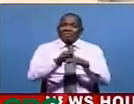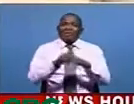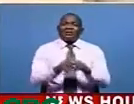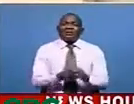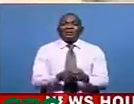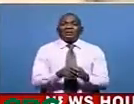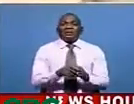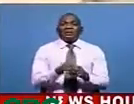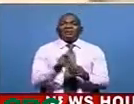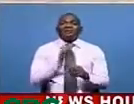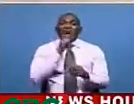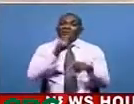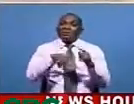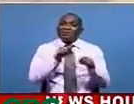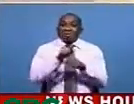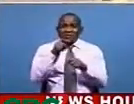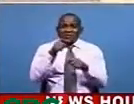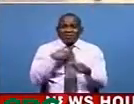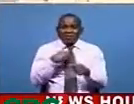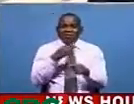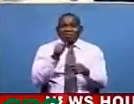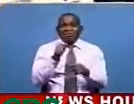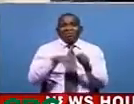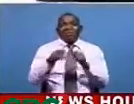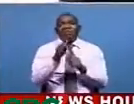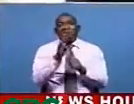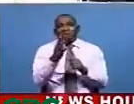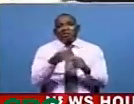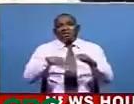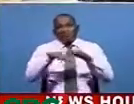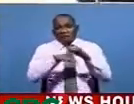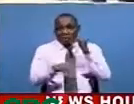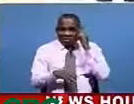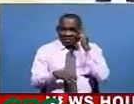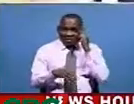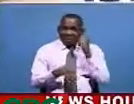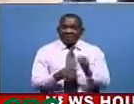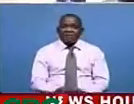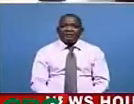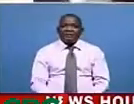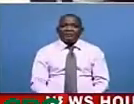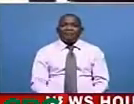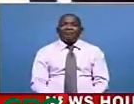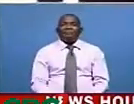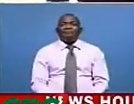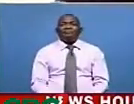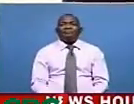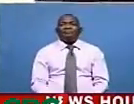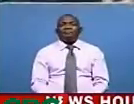works with a team of four apprentices and employees.